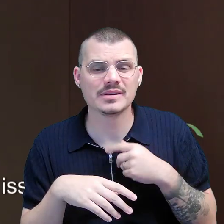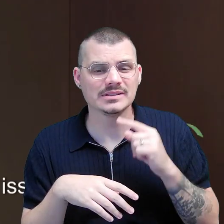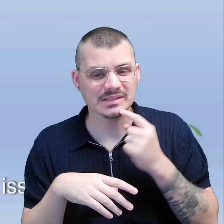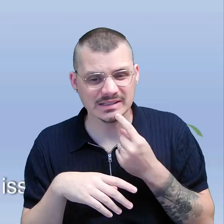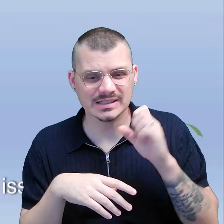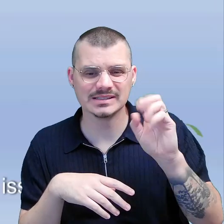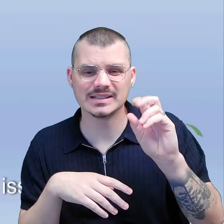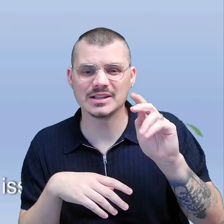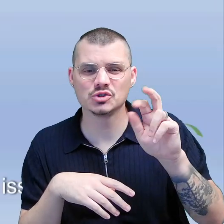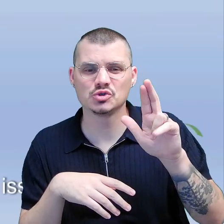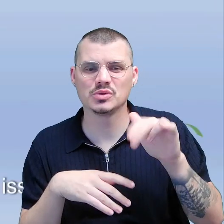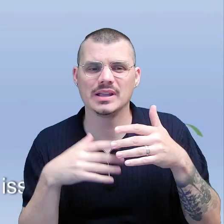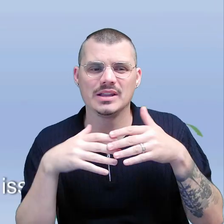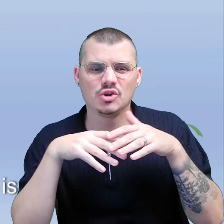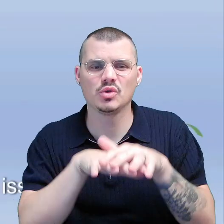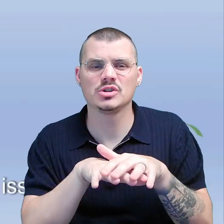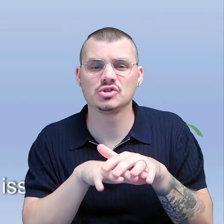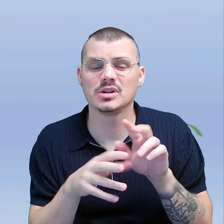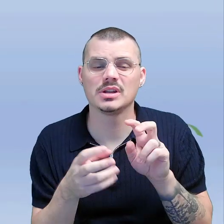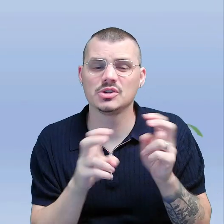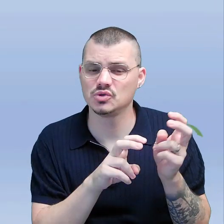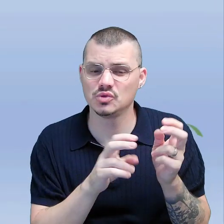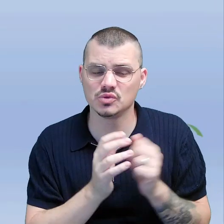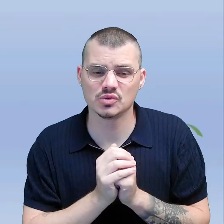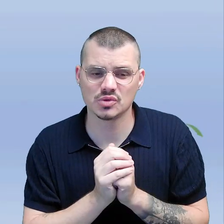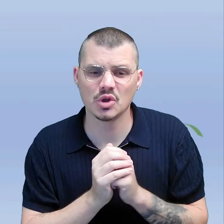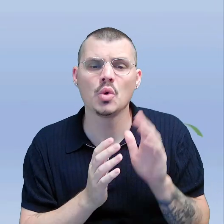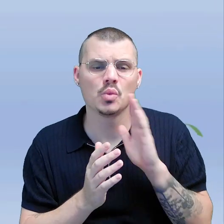And people with severe sensory integration issues